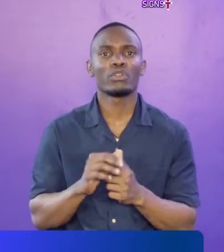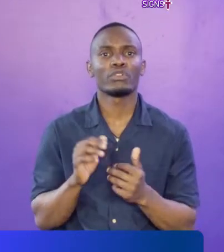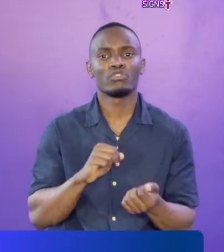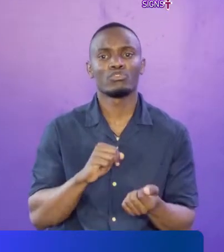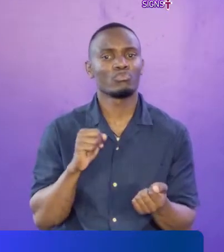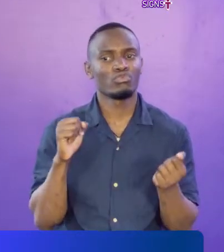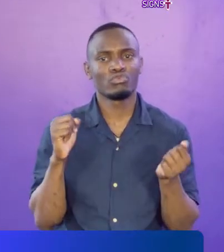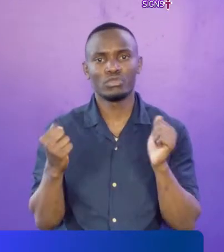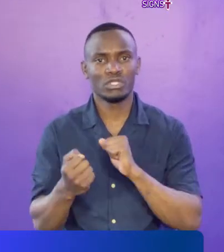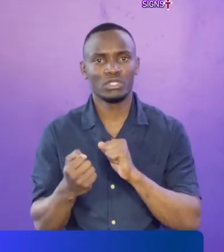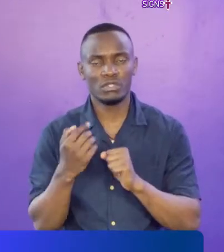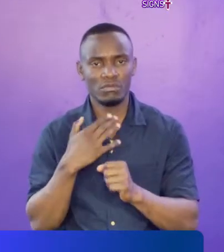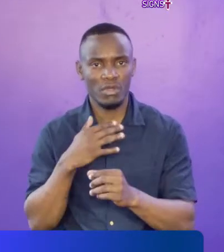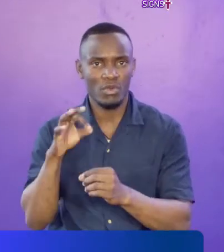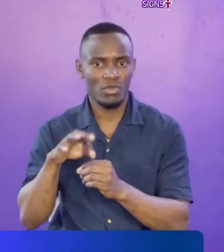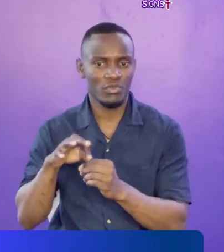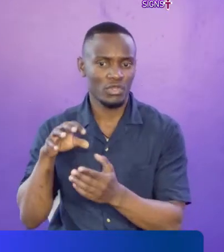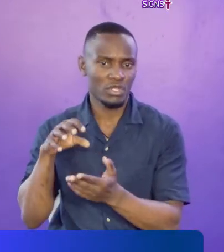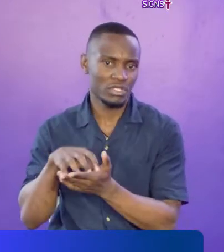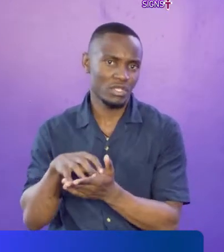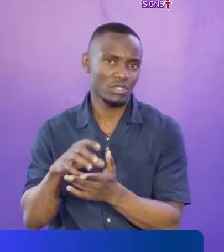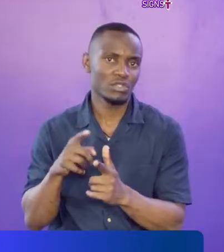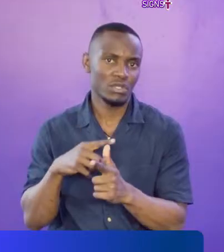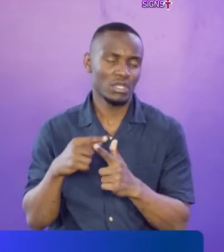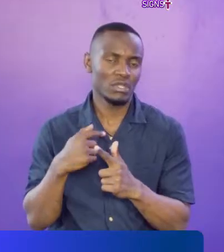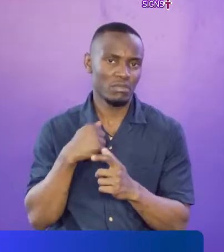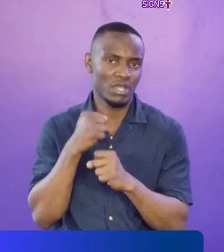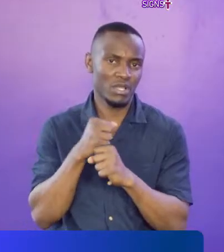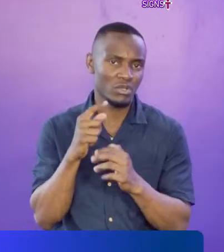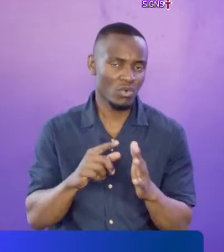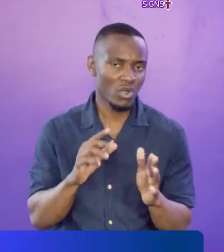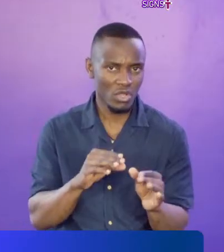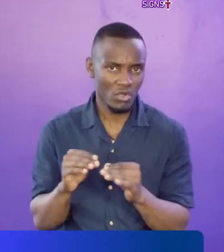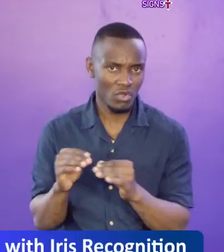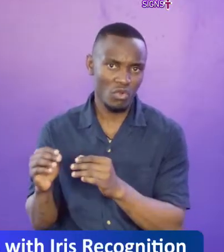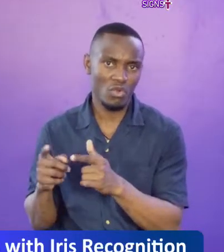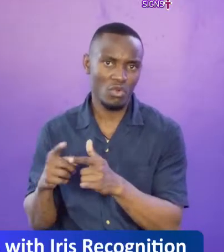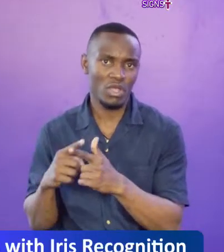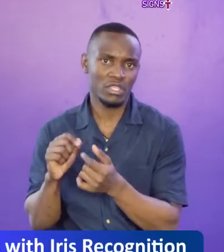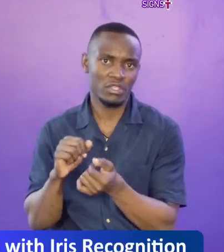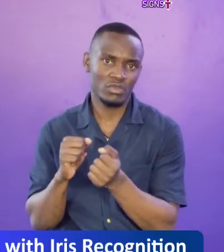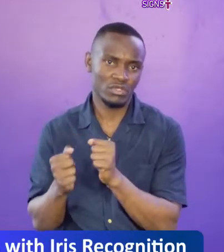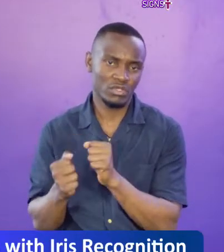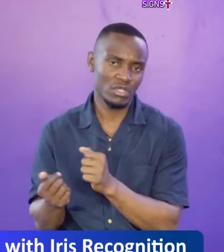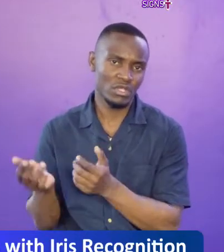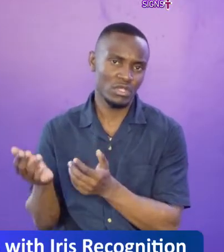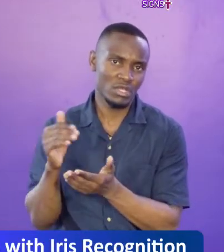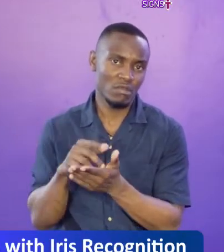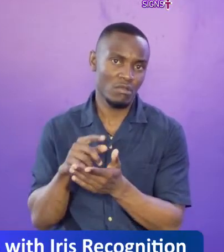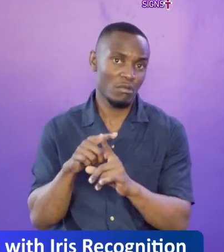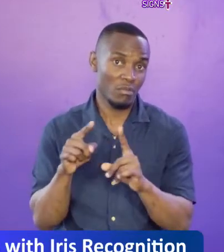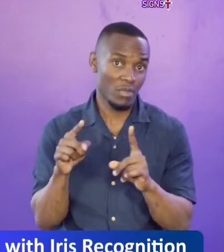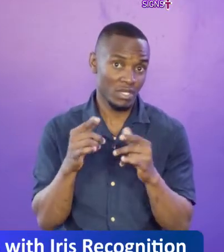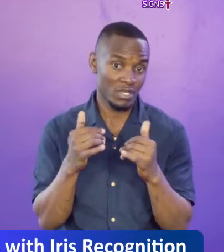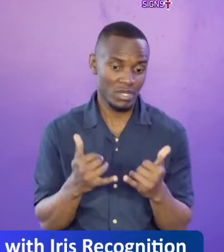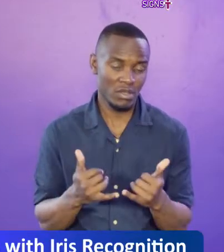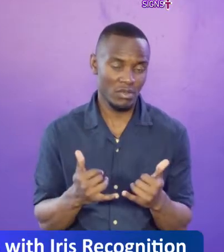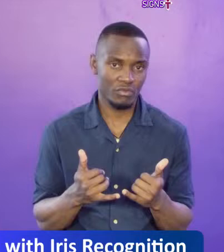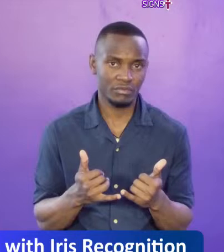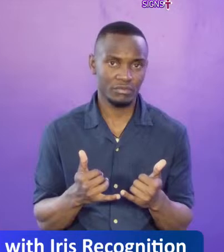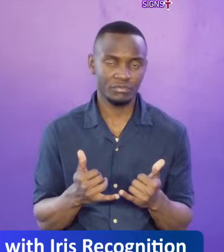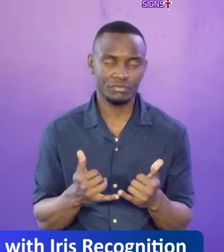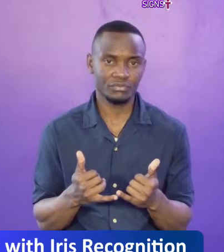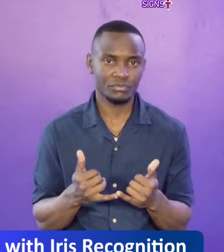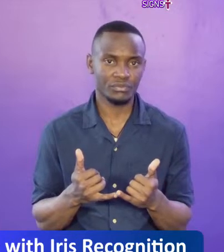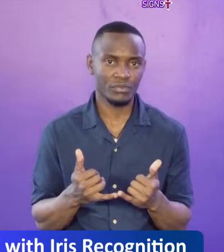particulars to the IBC officers, and then I change the polling station. But as I sit where I